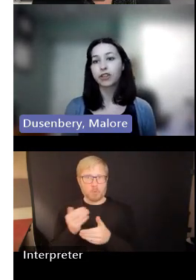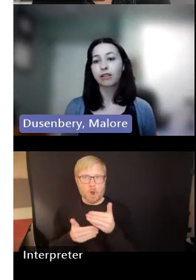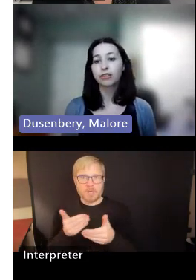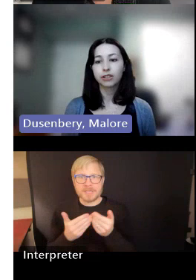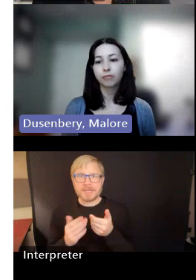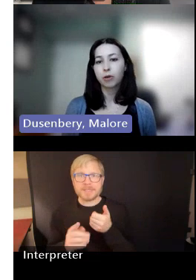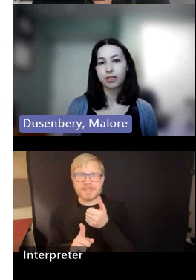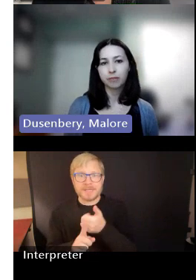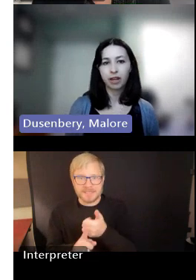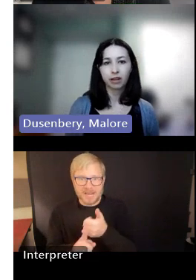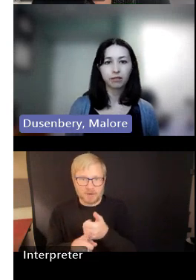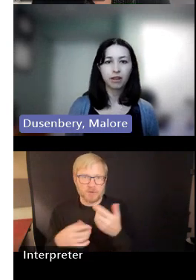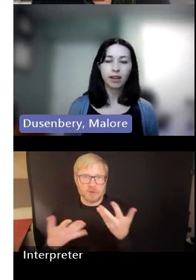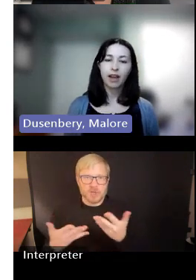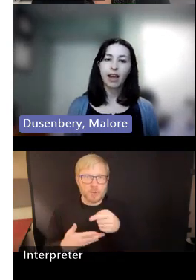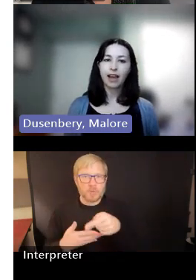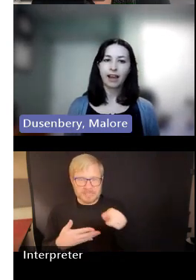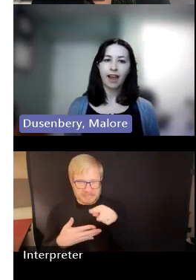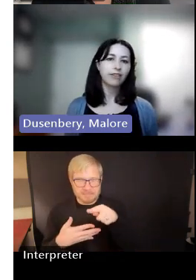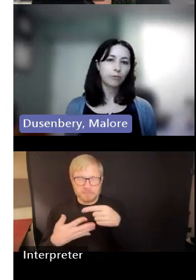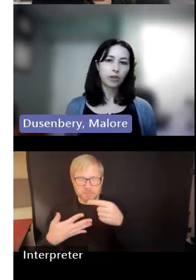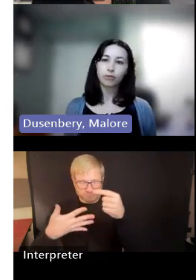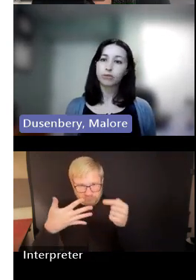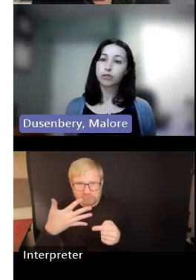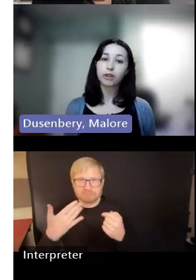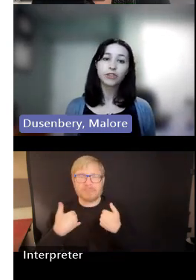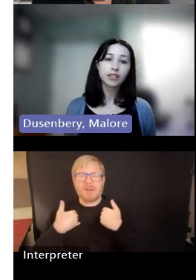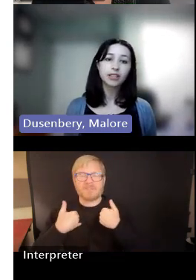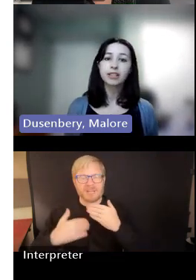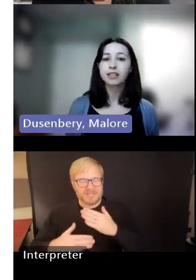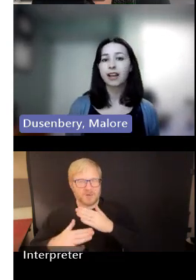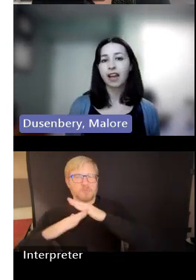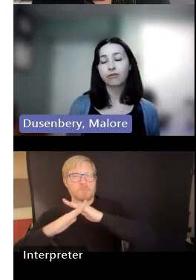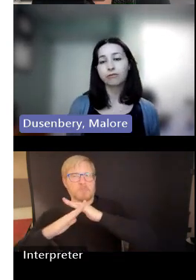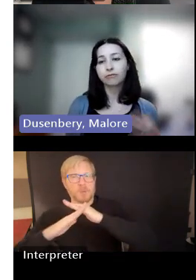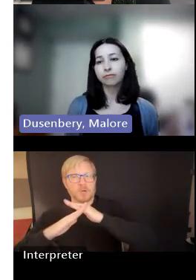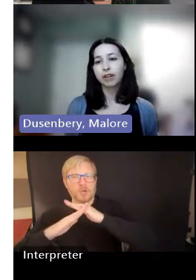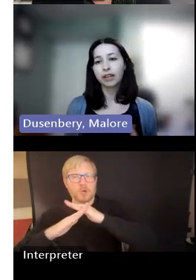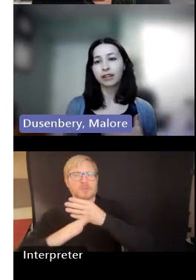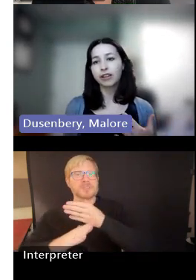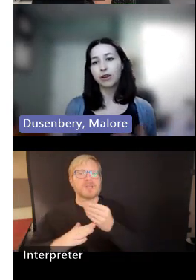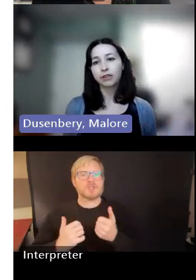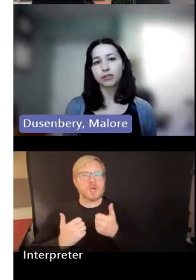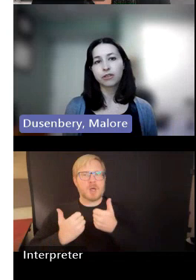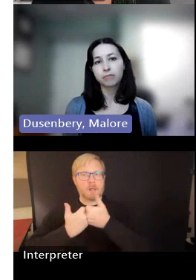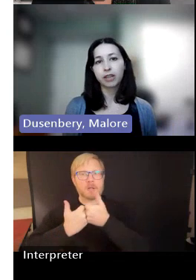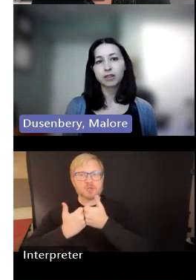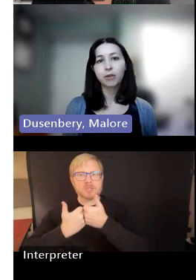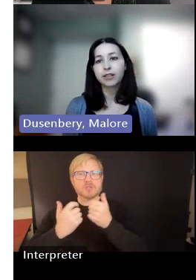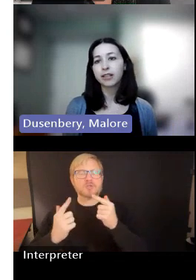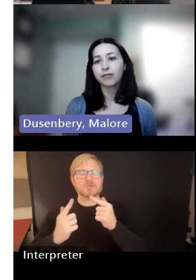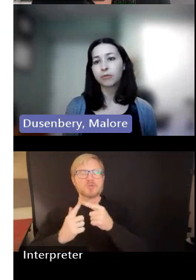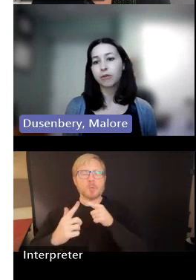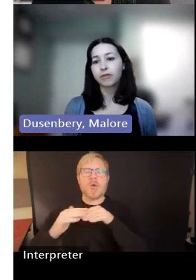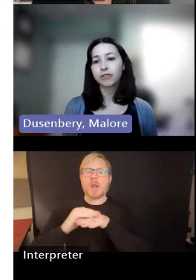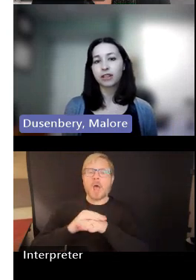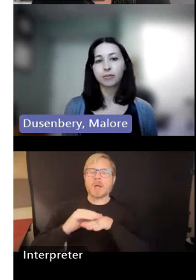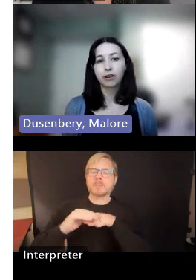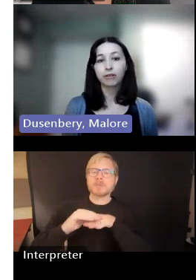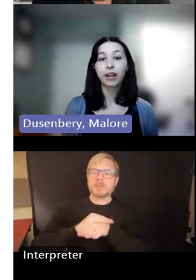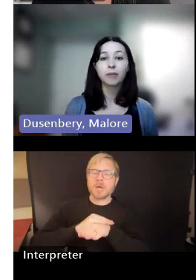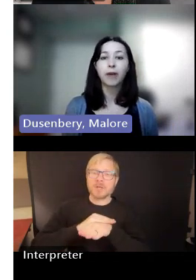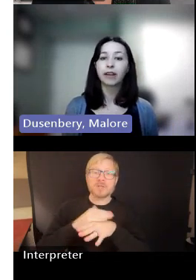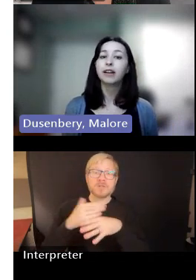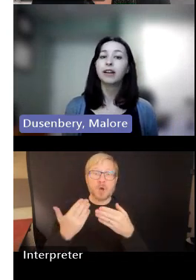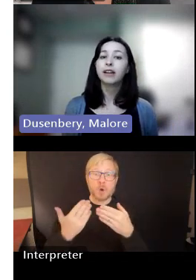barriers and challenges of participating. And then with restorative justice, again, really, this shouldn't be surprising given what we've talked